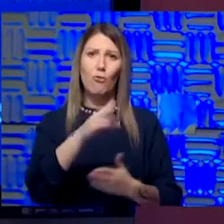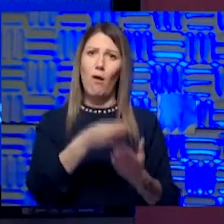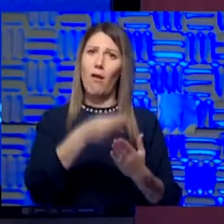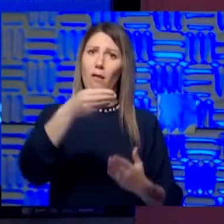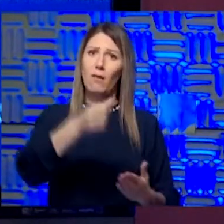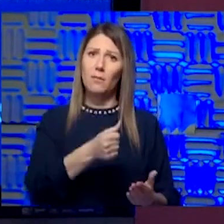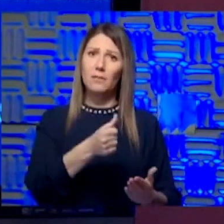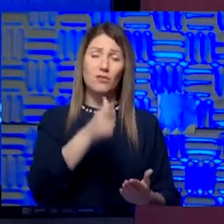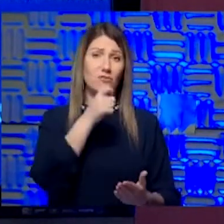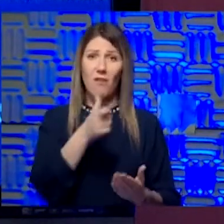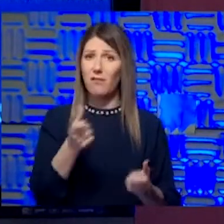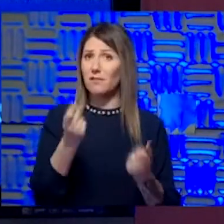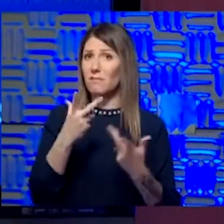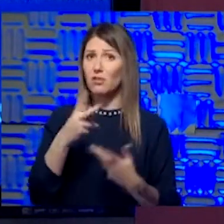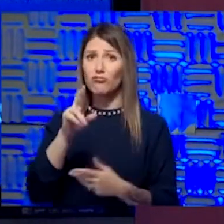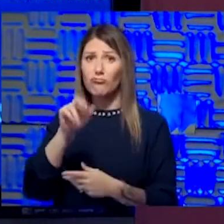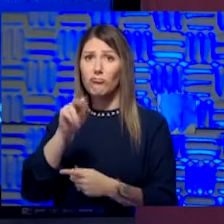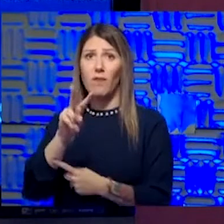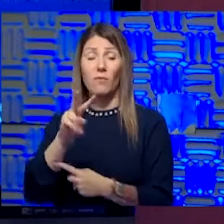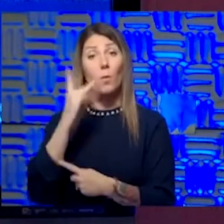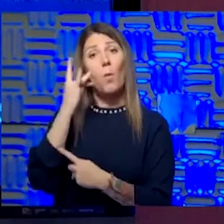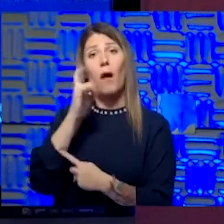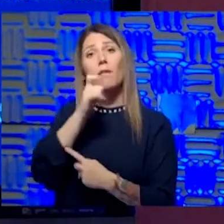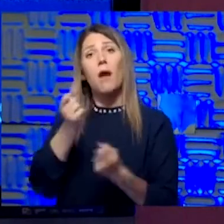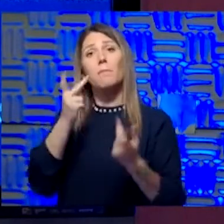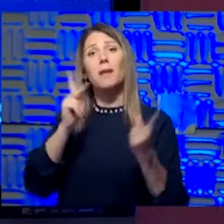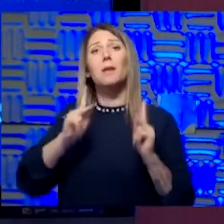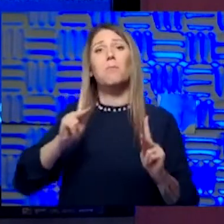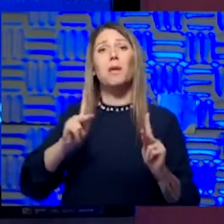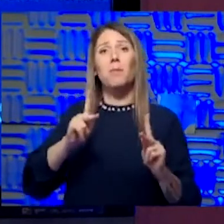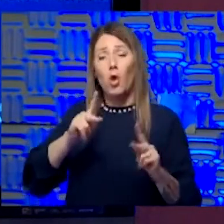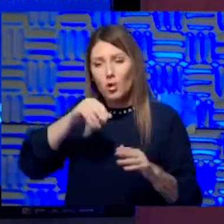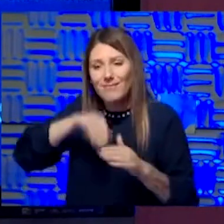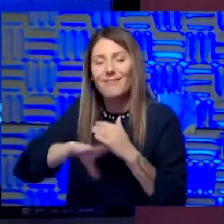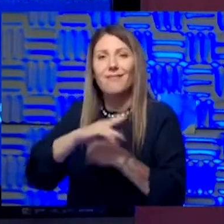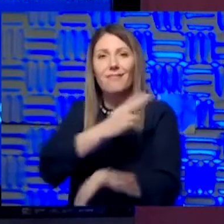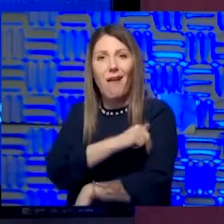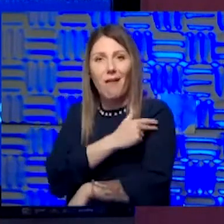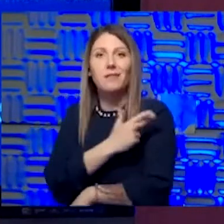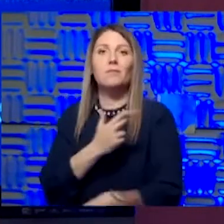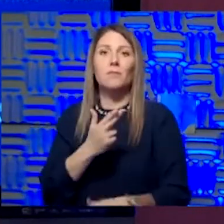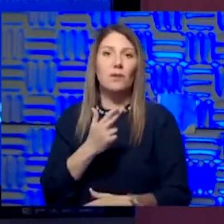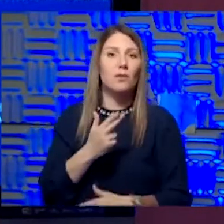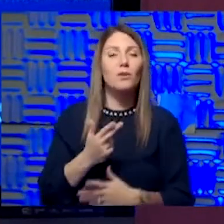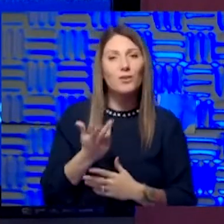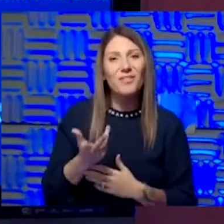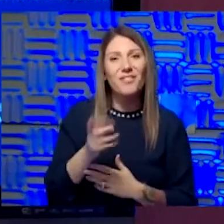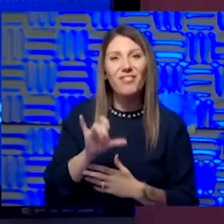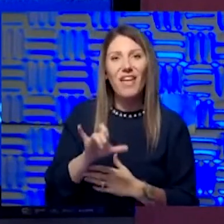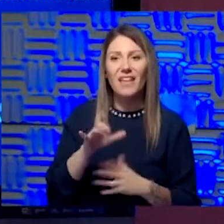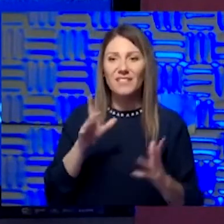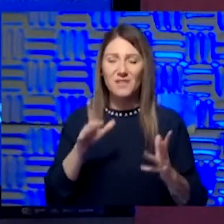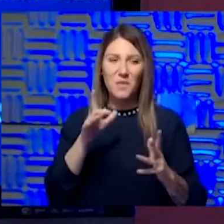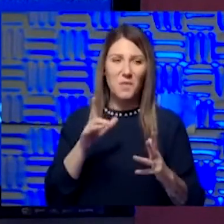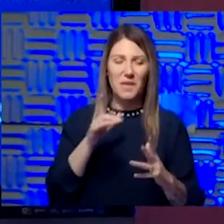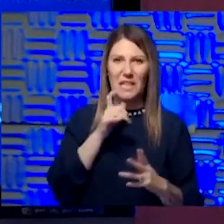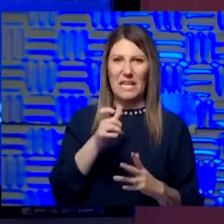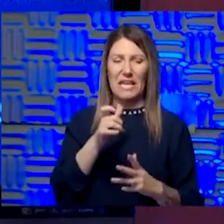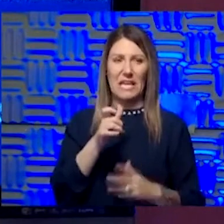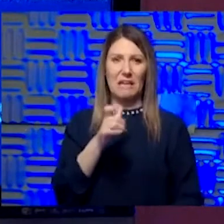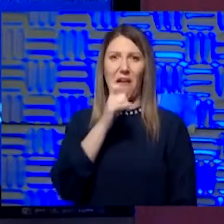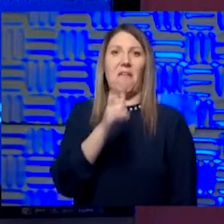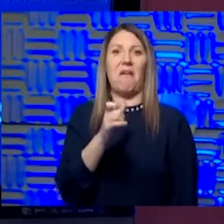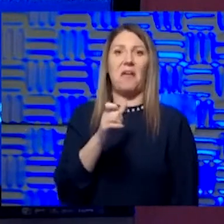in because we don't have as many people in the hospital. And so, boy, that's kind of an unparalleled time in